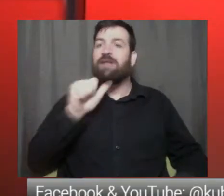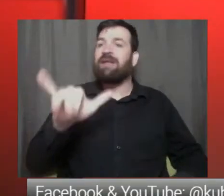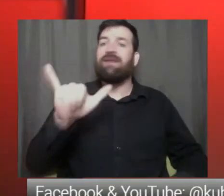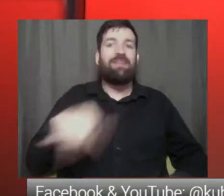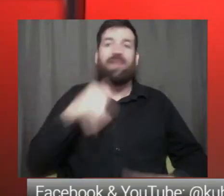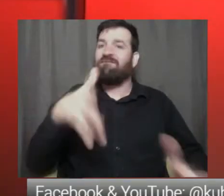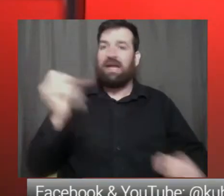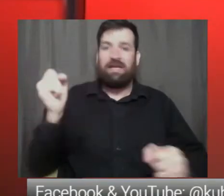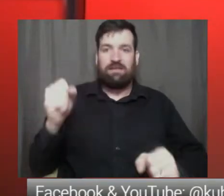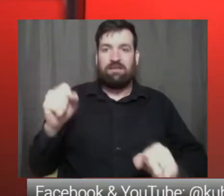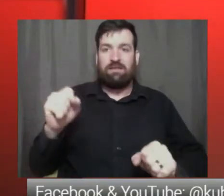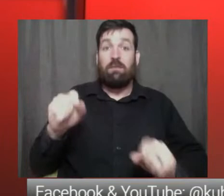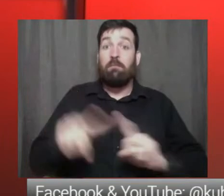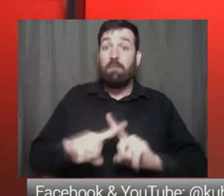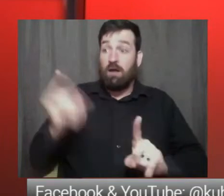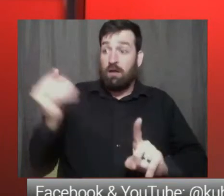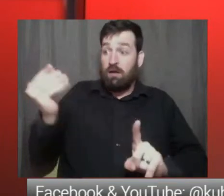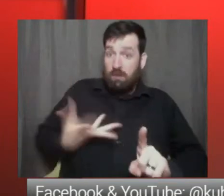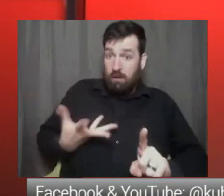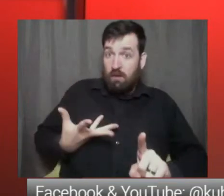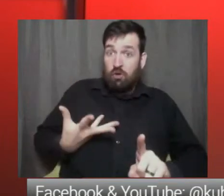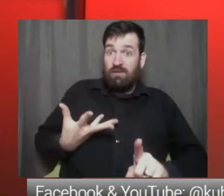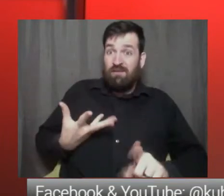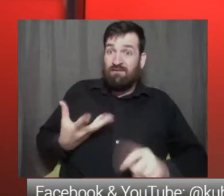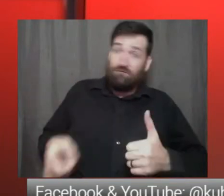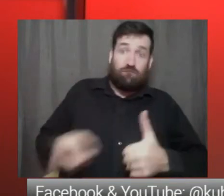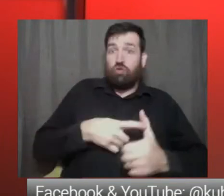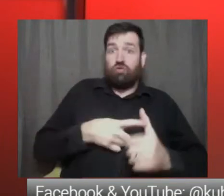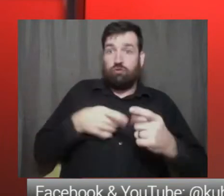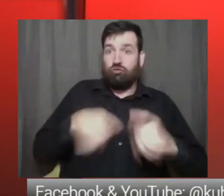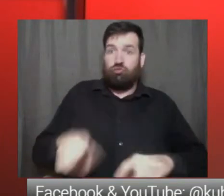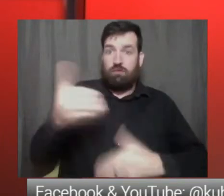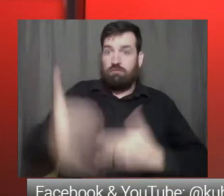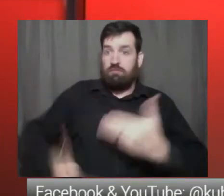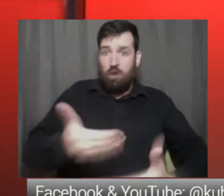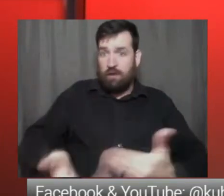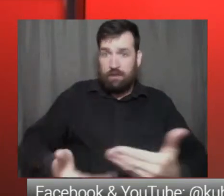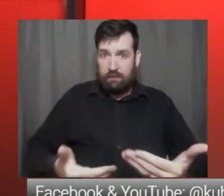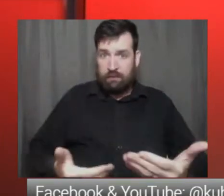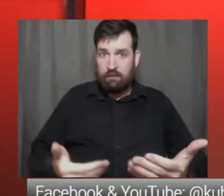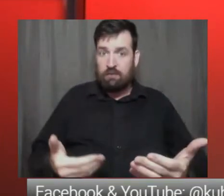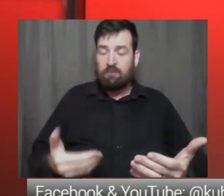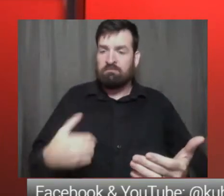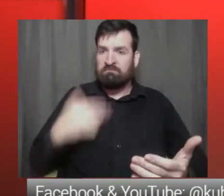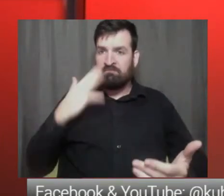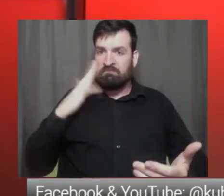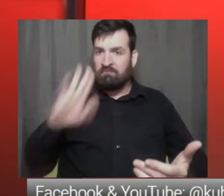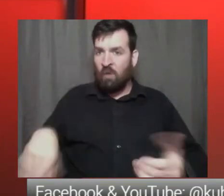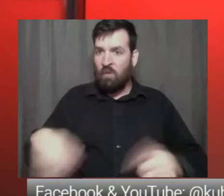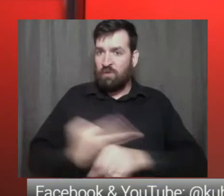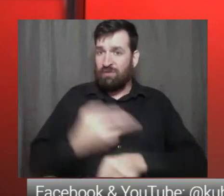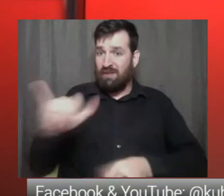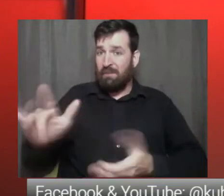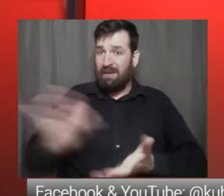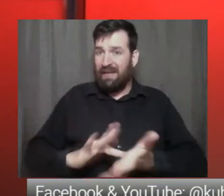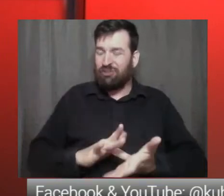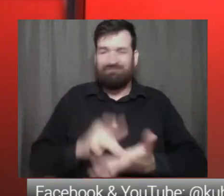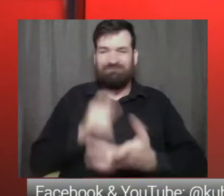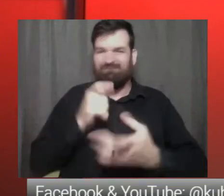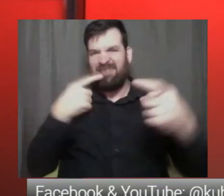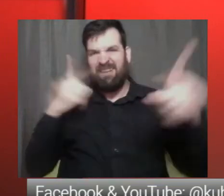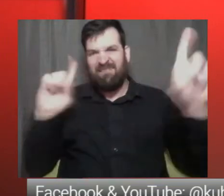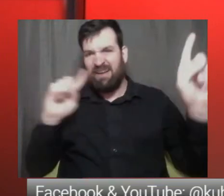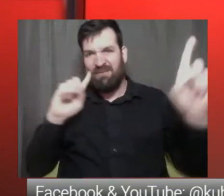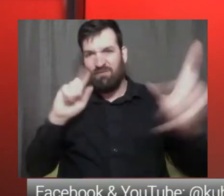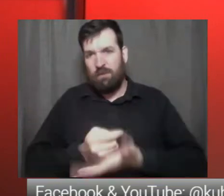added information early on in the treatment process, we knew that using this medication would not be an effective way to treat him long term,